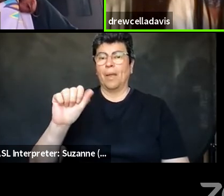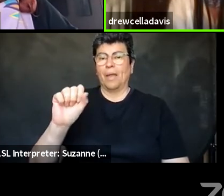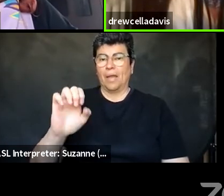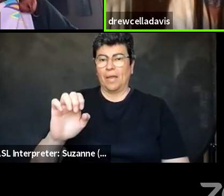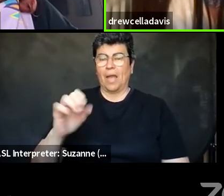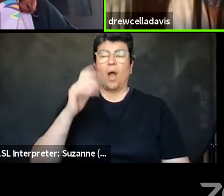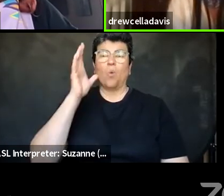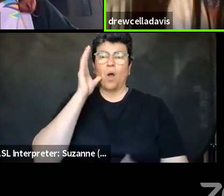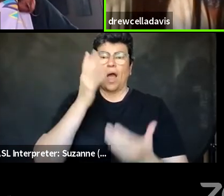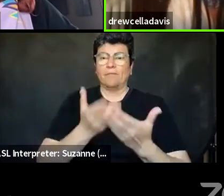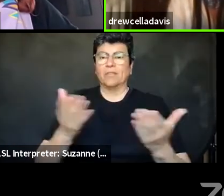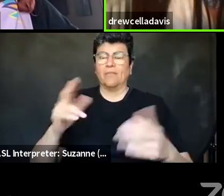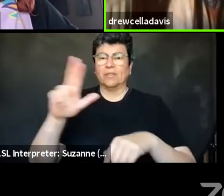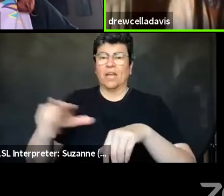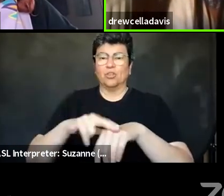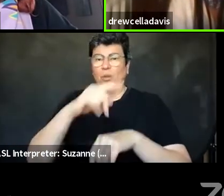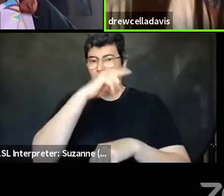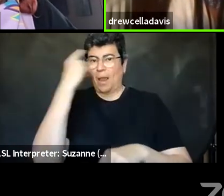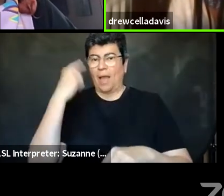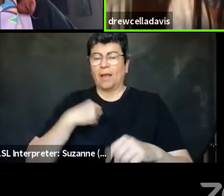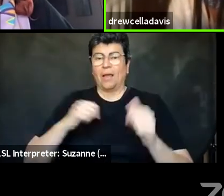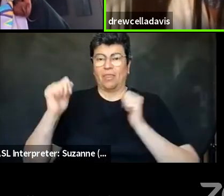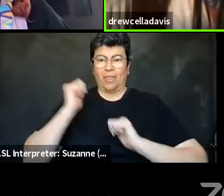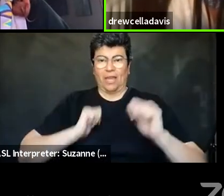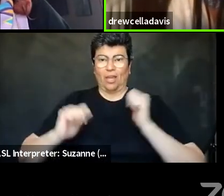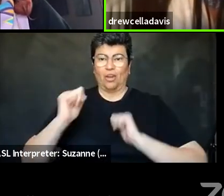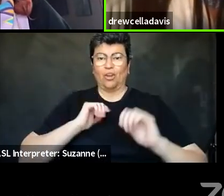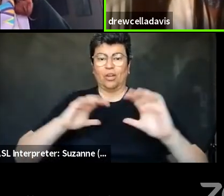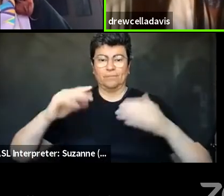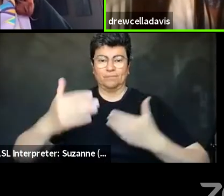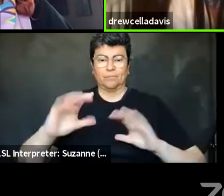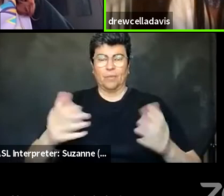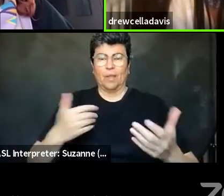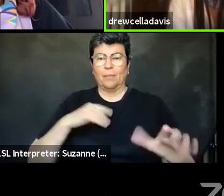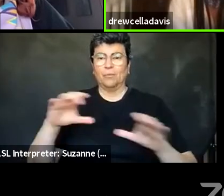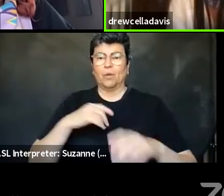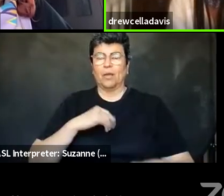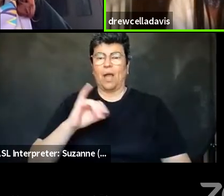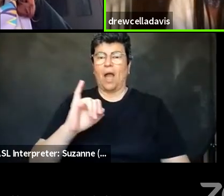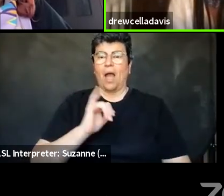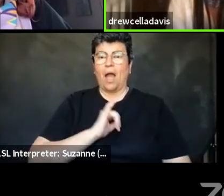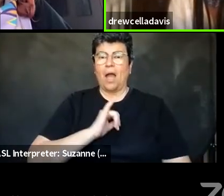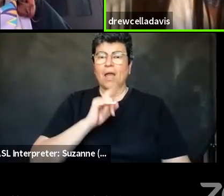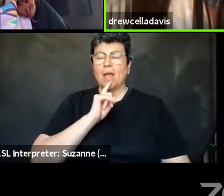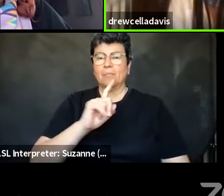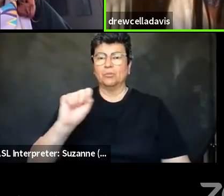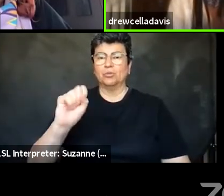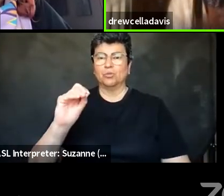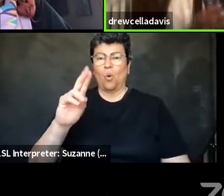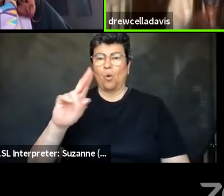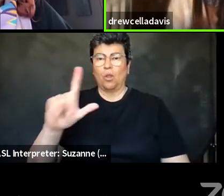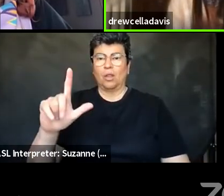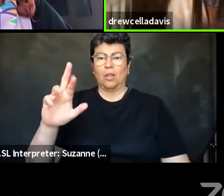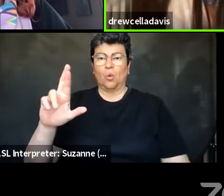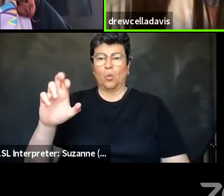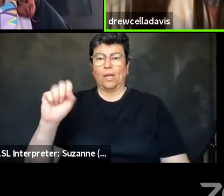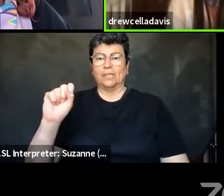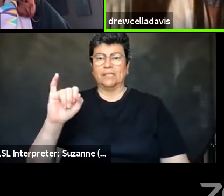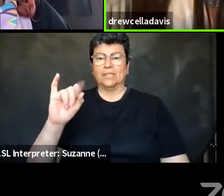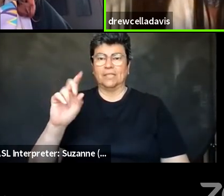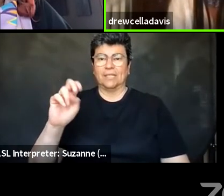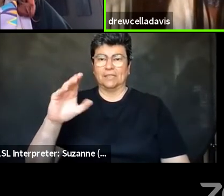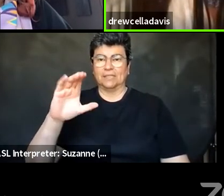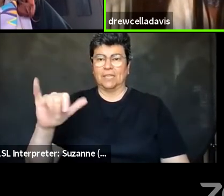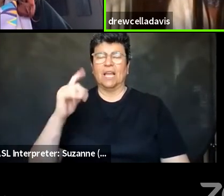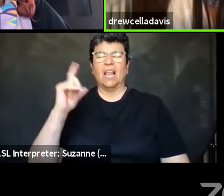at the National Black Theater. I am doing the I Am Soul residency. And then also later, I'm gonna have